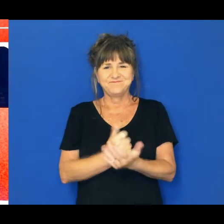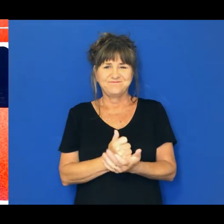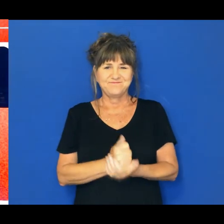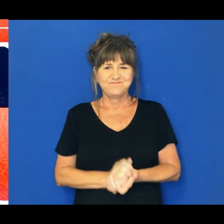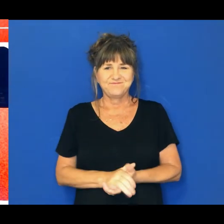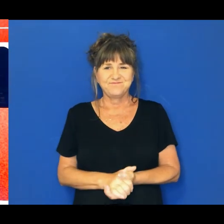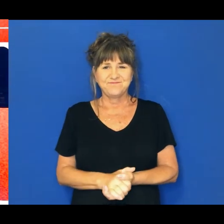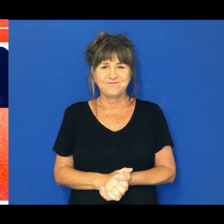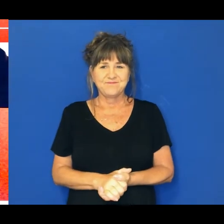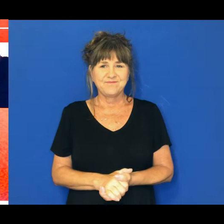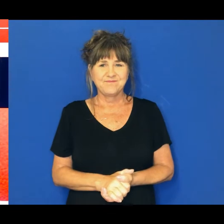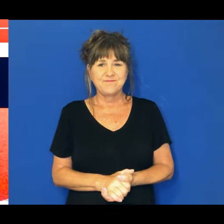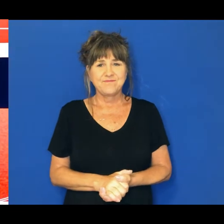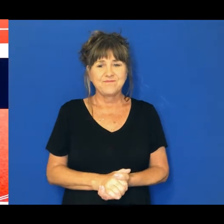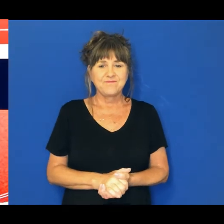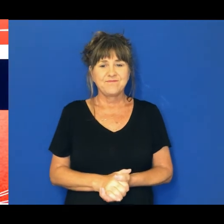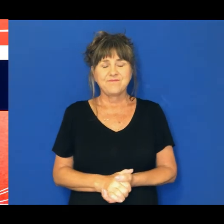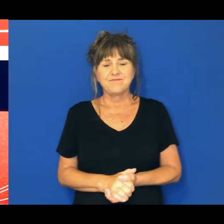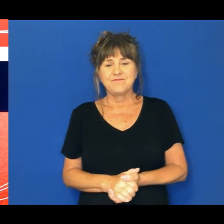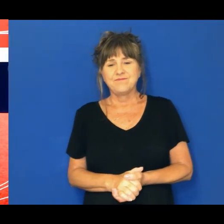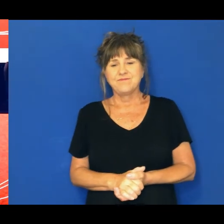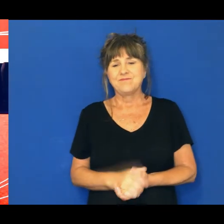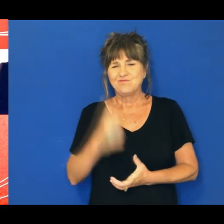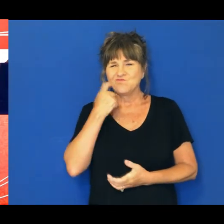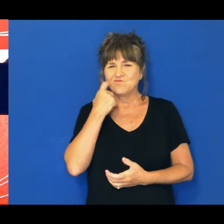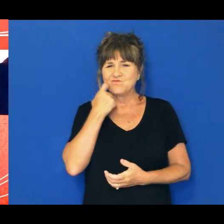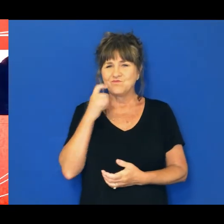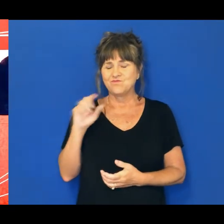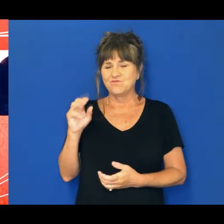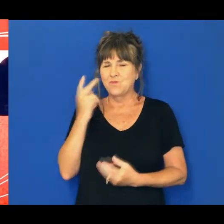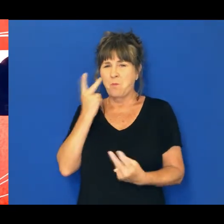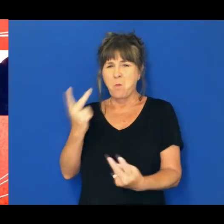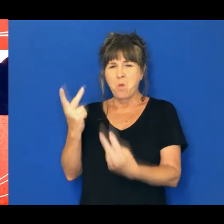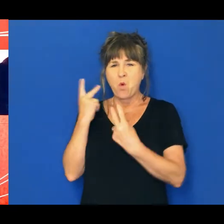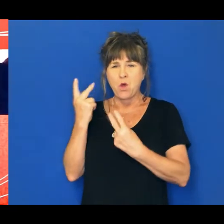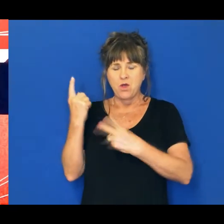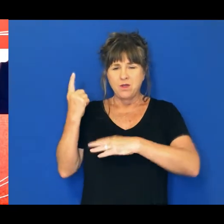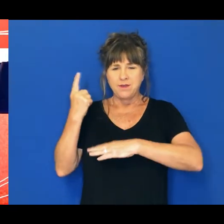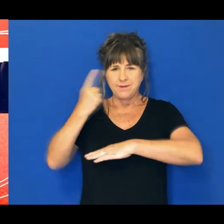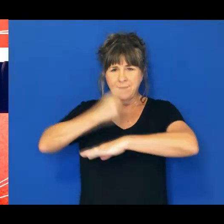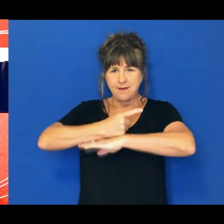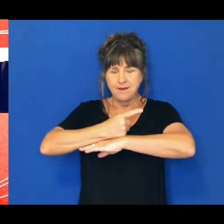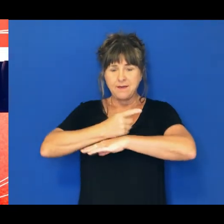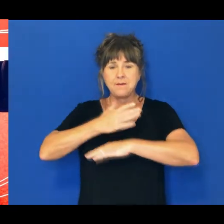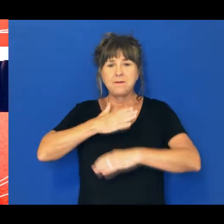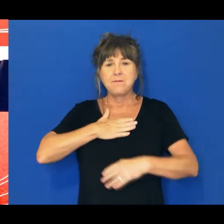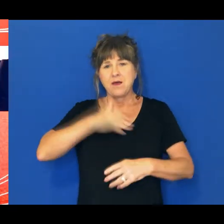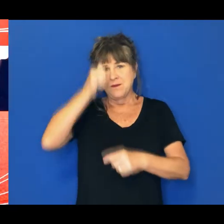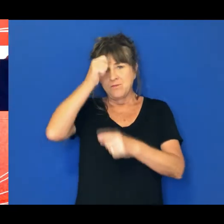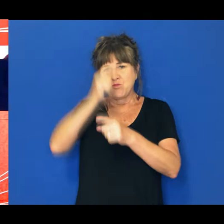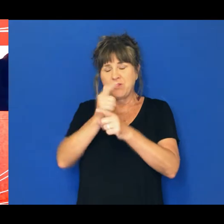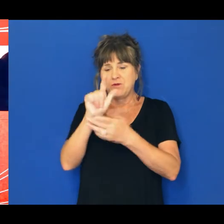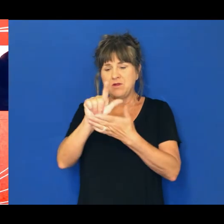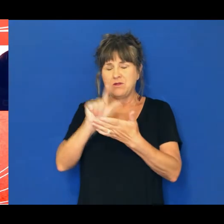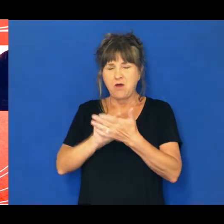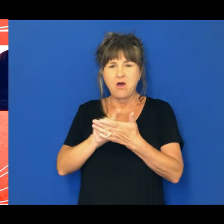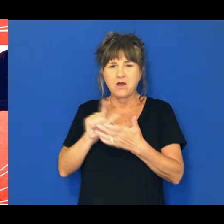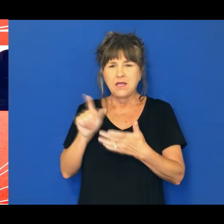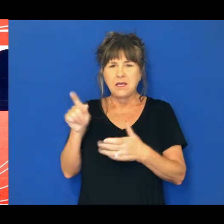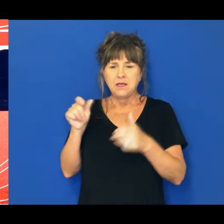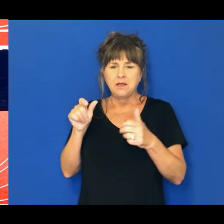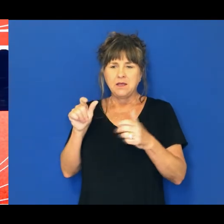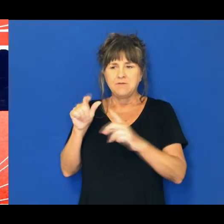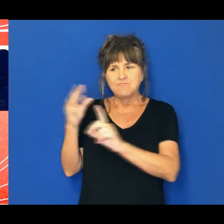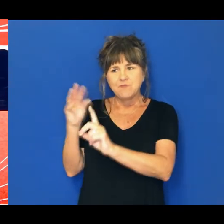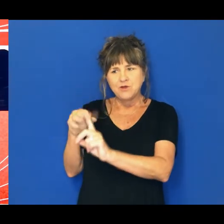amen. Amen. This past Monday was Memorial Day. And my brother-in-law posted a video of